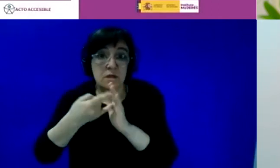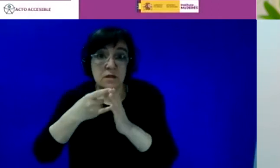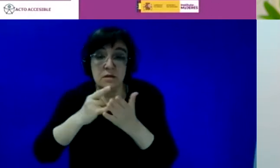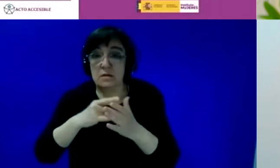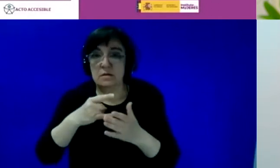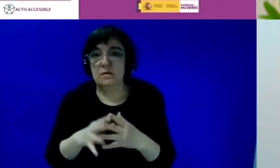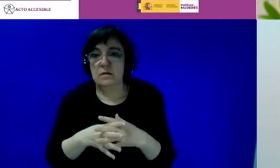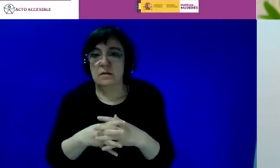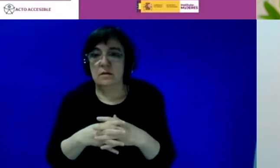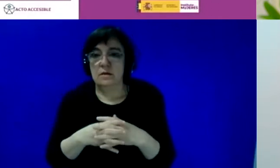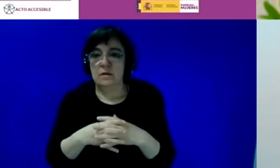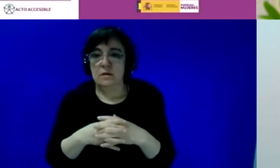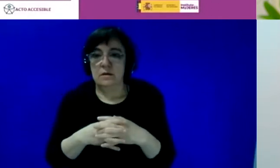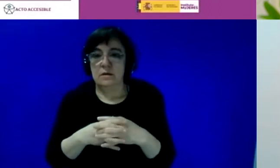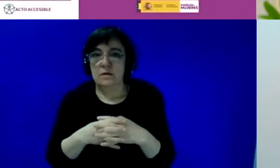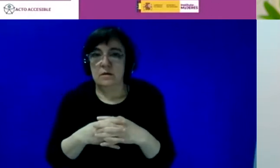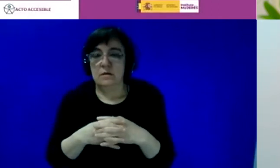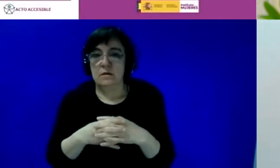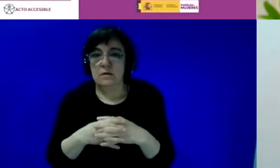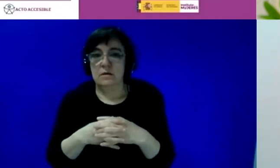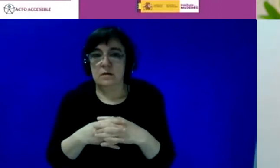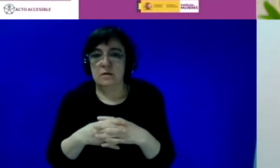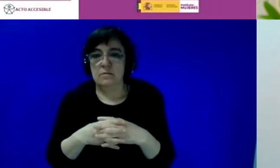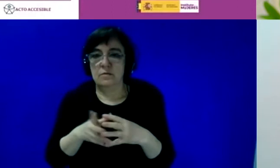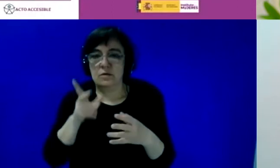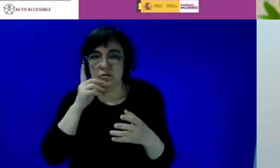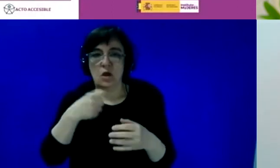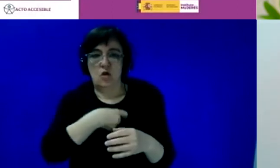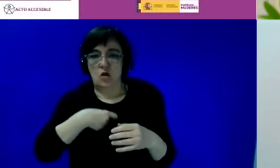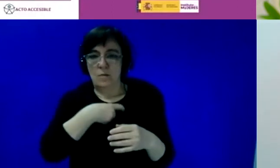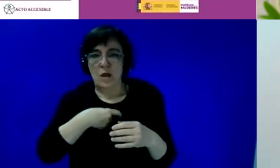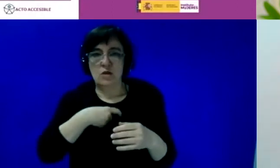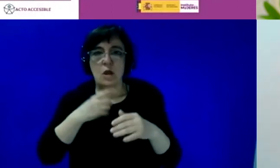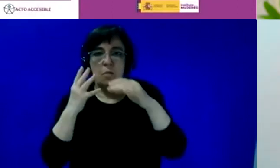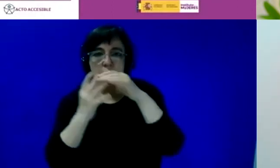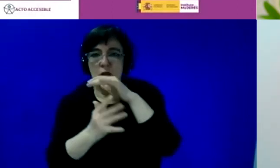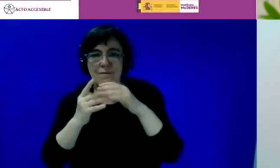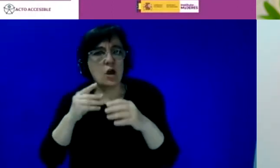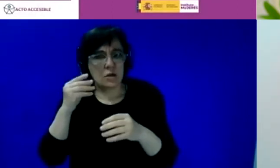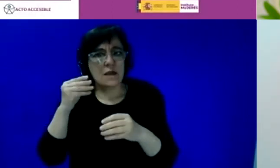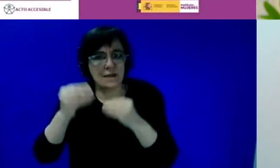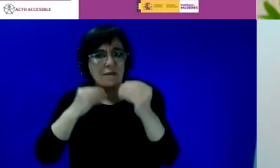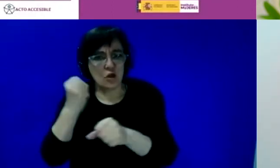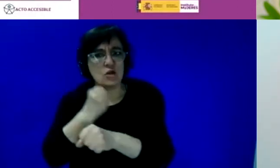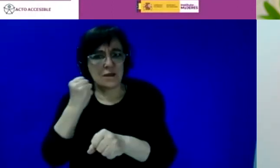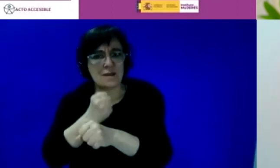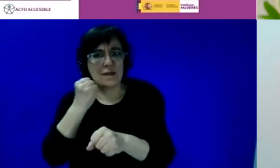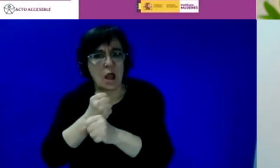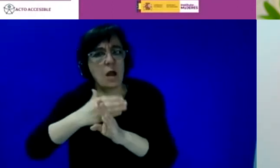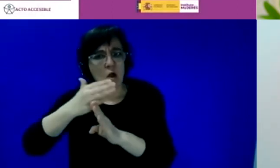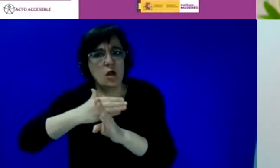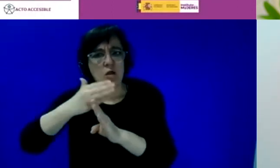Commissioner for Refugees is doing probably great work on a very high level, but on the ground level, we do not